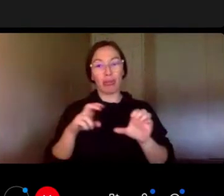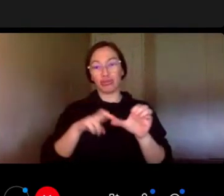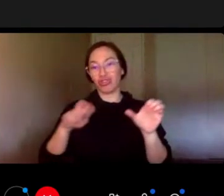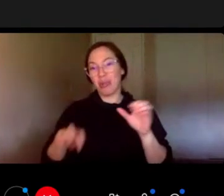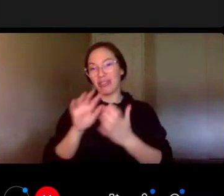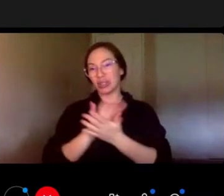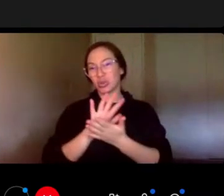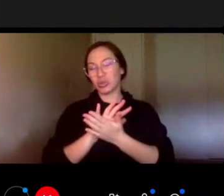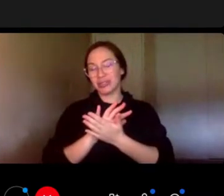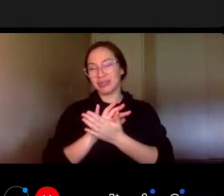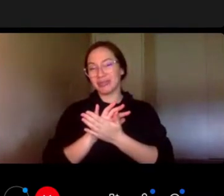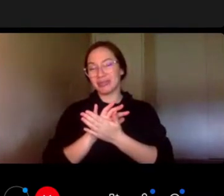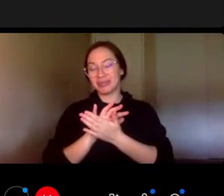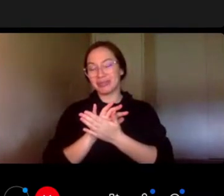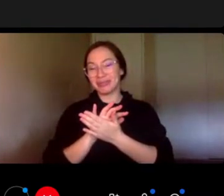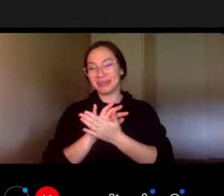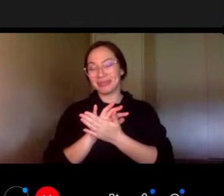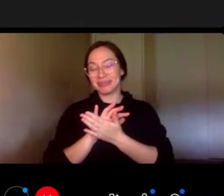school.